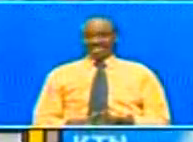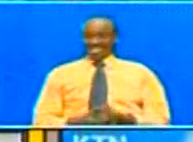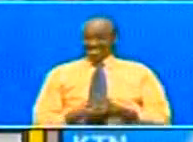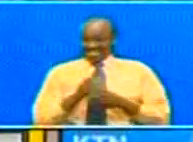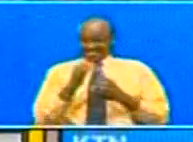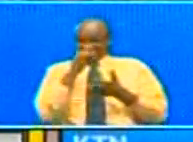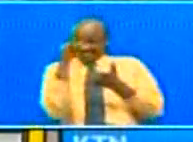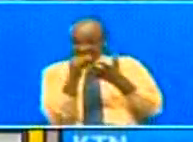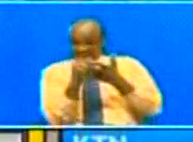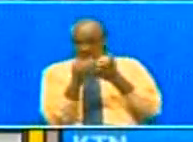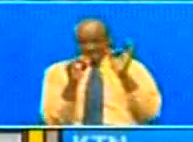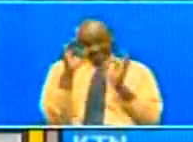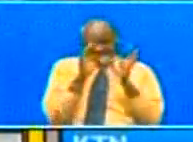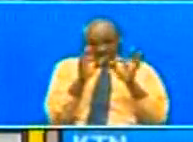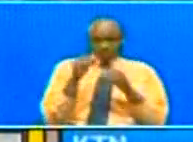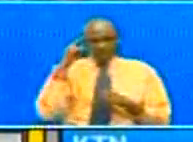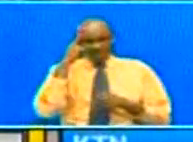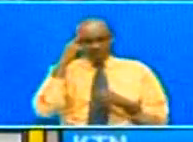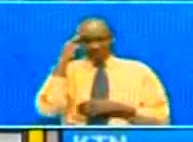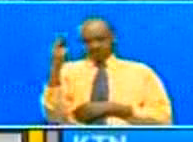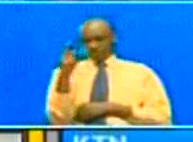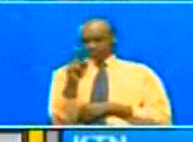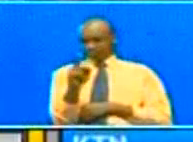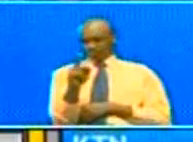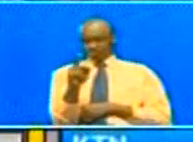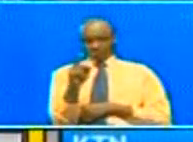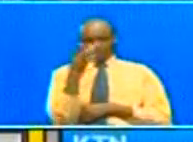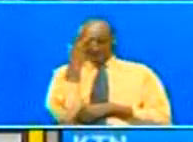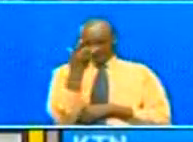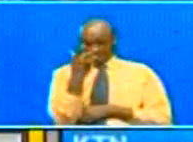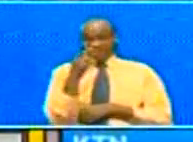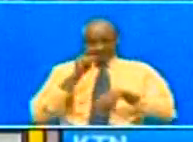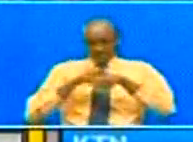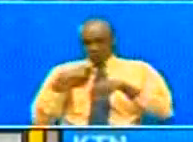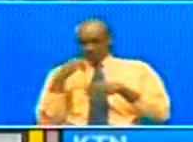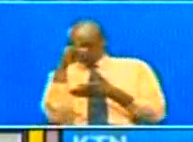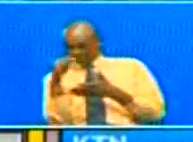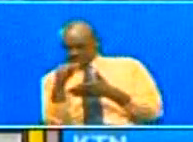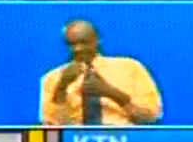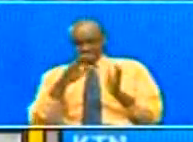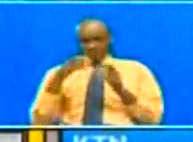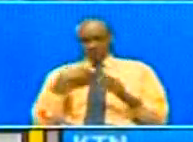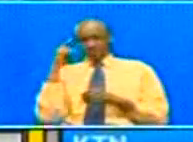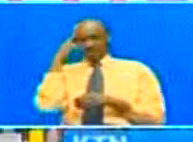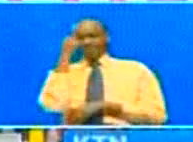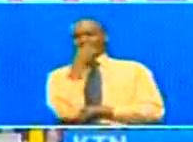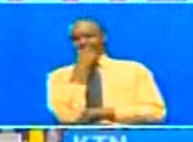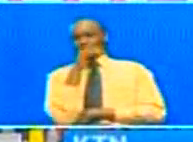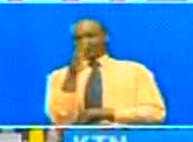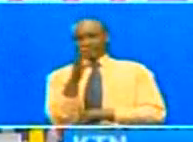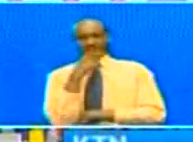Design is thinking made visual, you know, because to design something, you have to think of